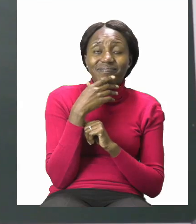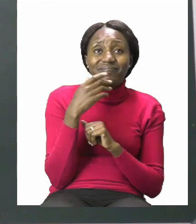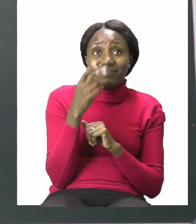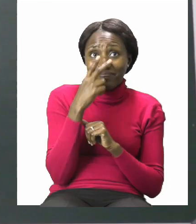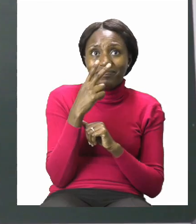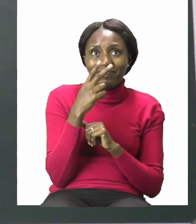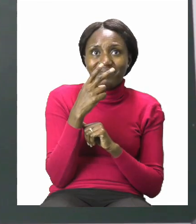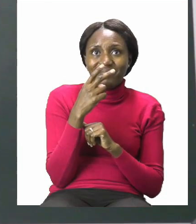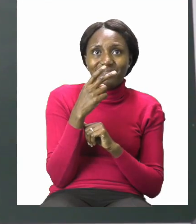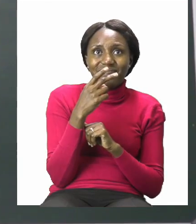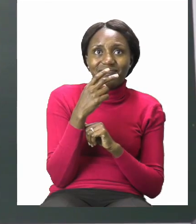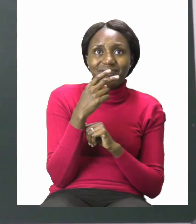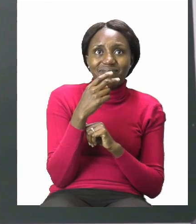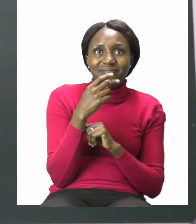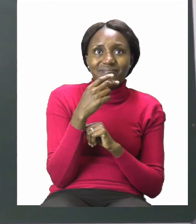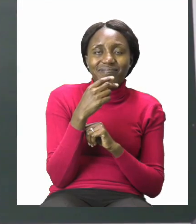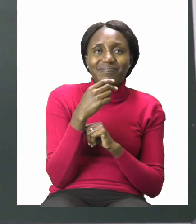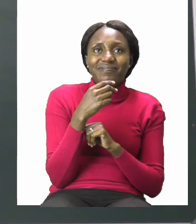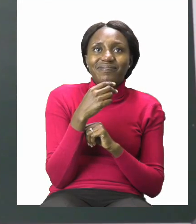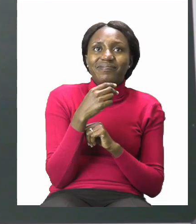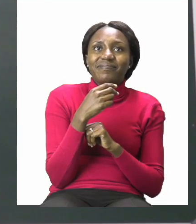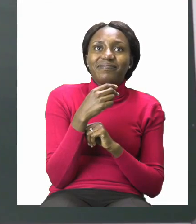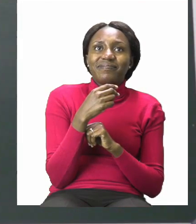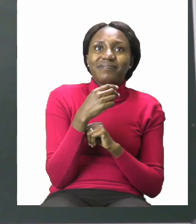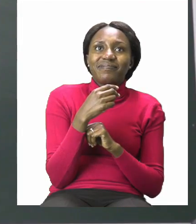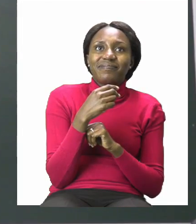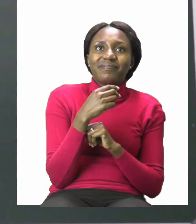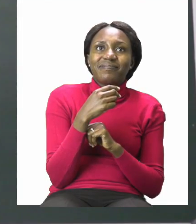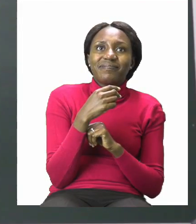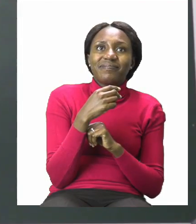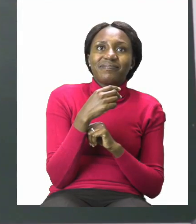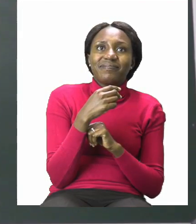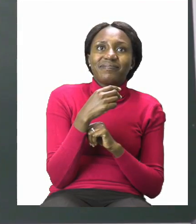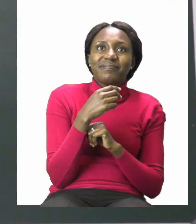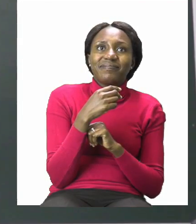ready? 3, 2, 1,